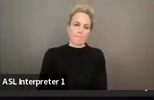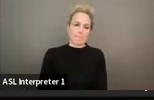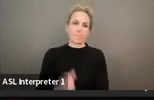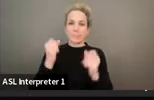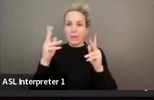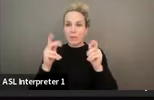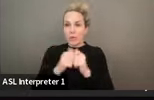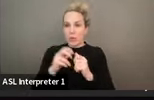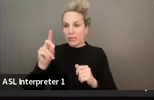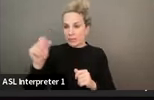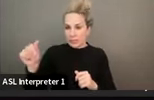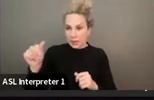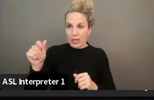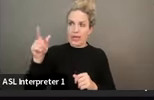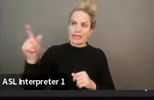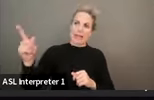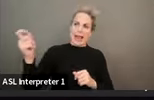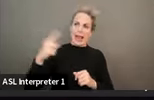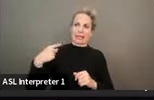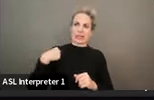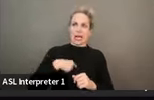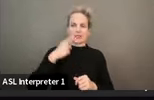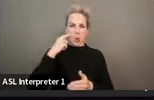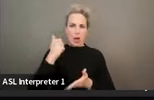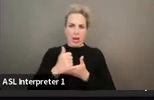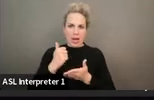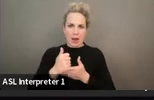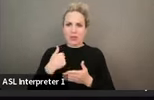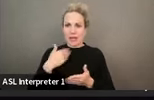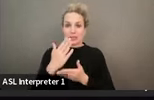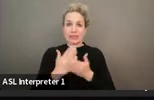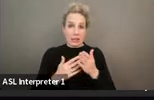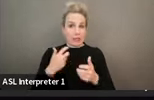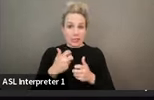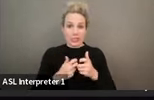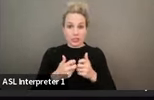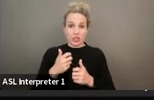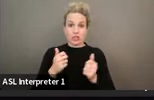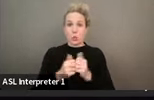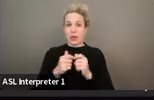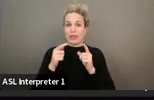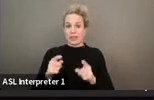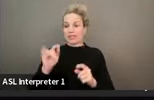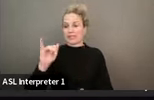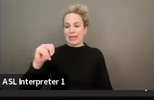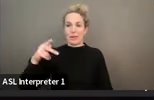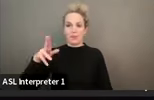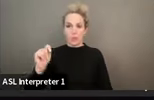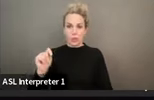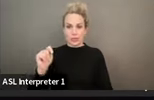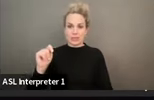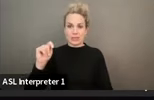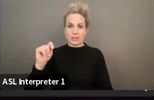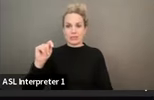that we encounter that ask us for help, they have some issues with this input device for peer counseling